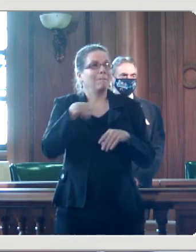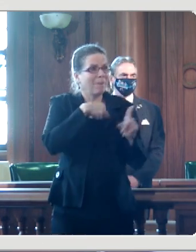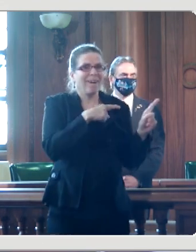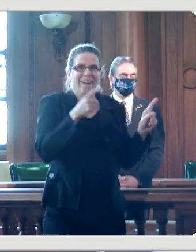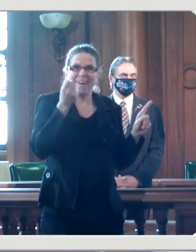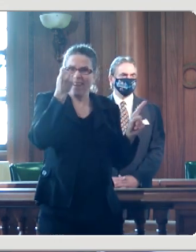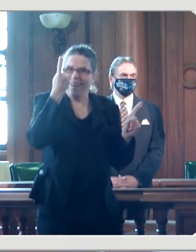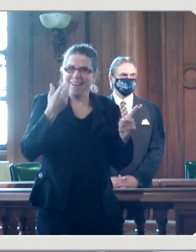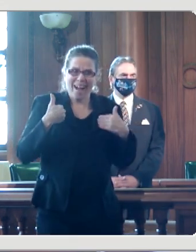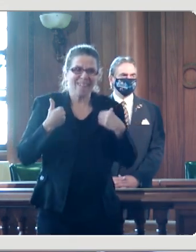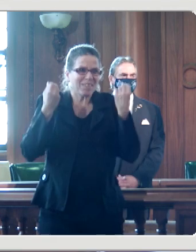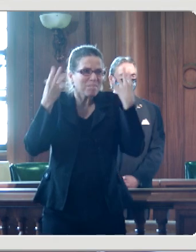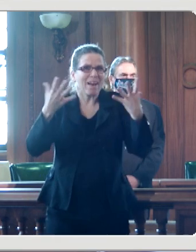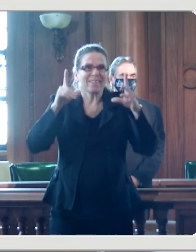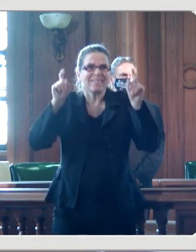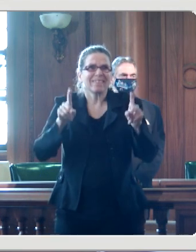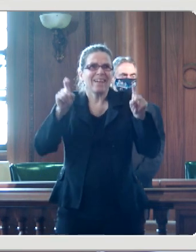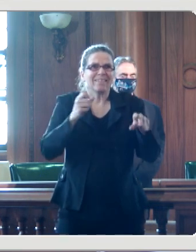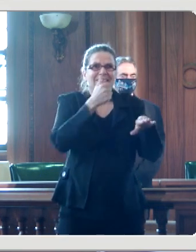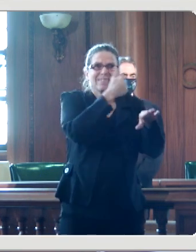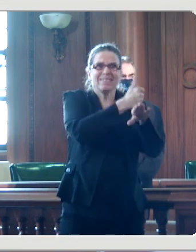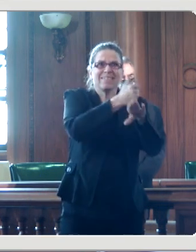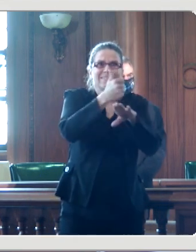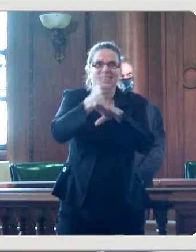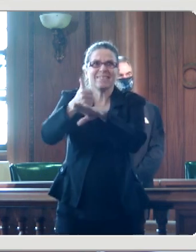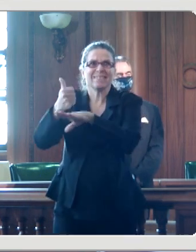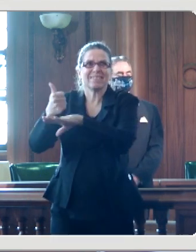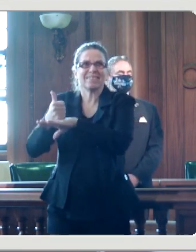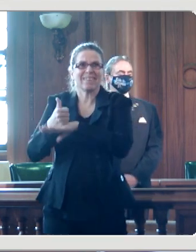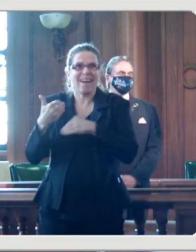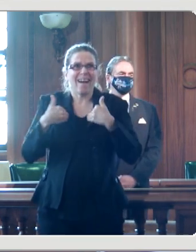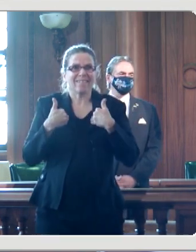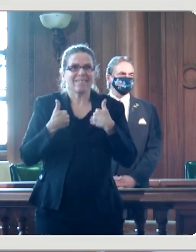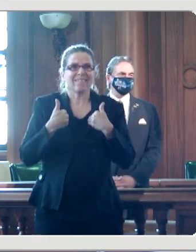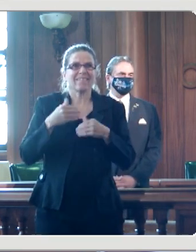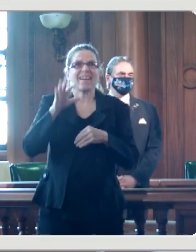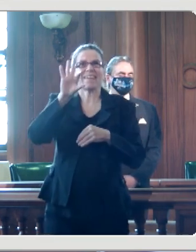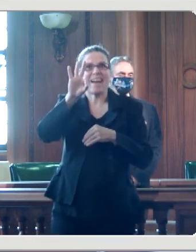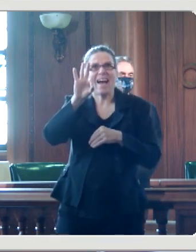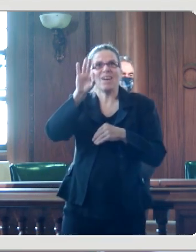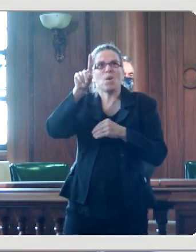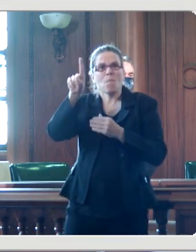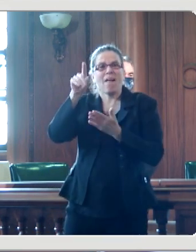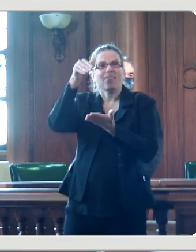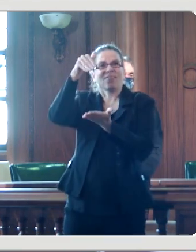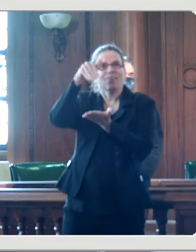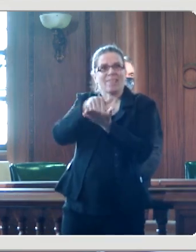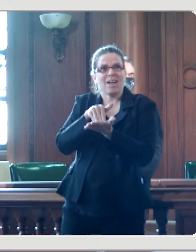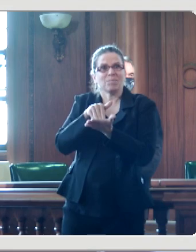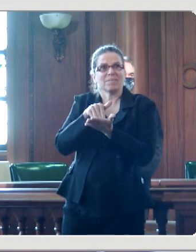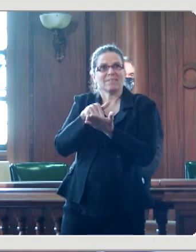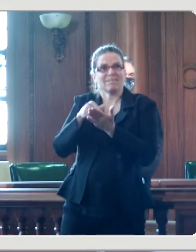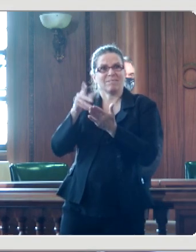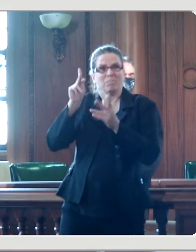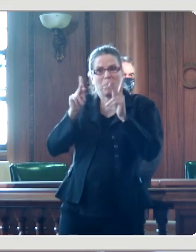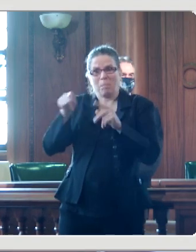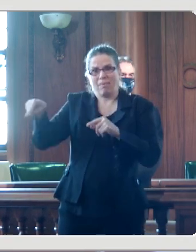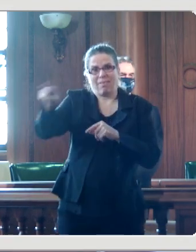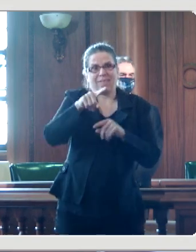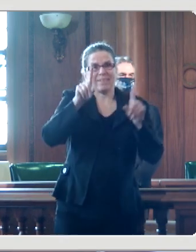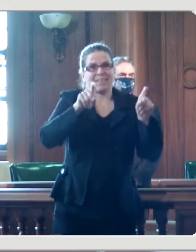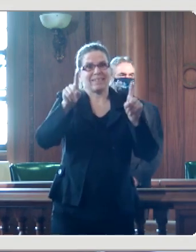AMR has done over 91,000 tests. 40,000 of those were Springfield residents, and I believe